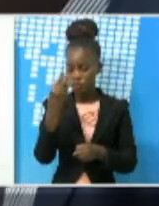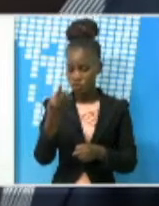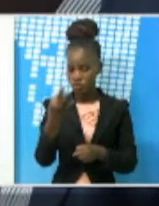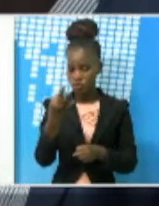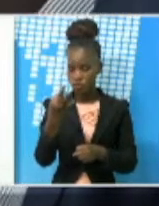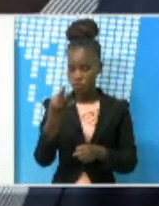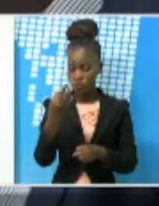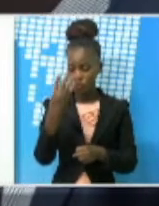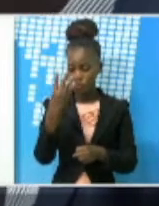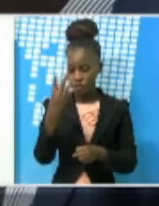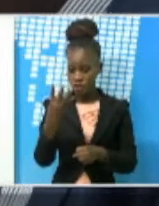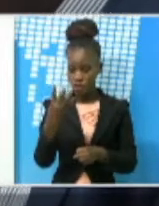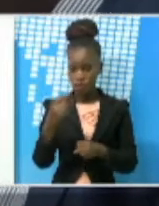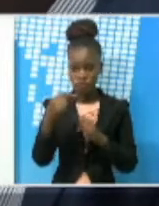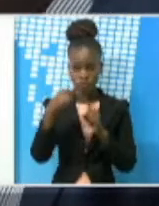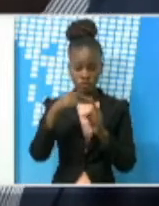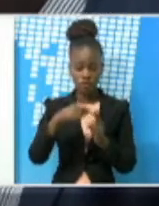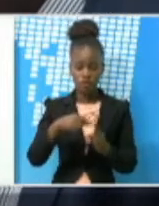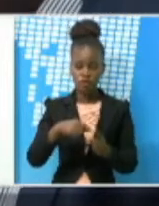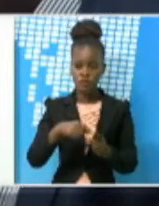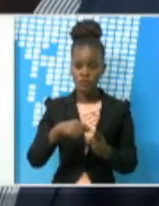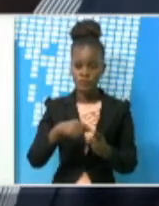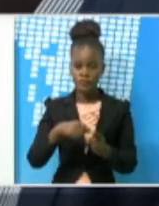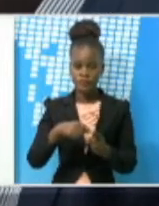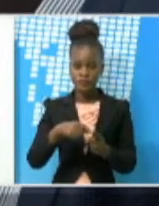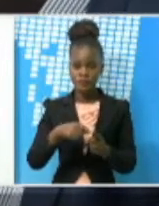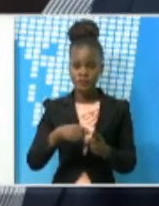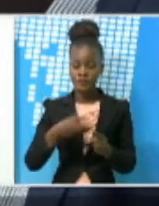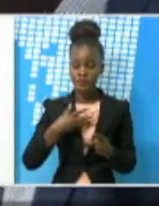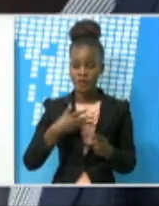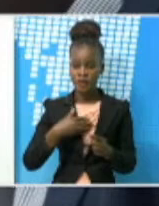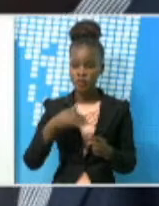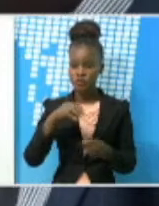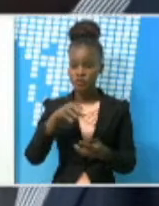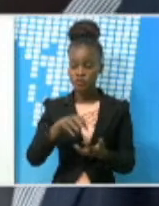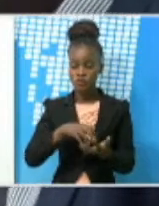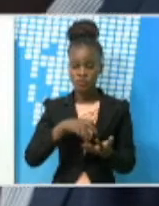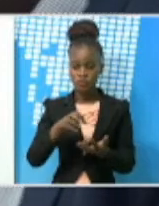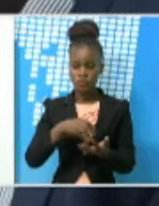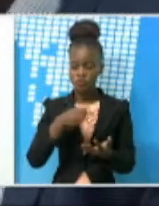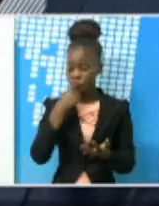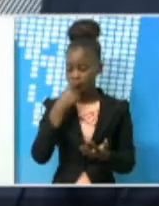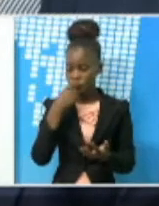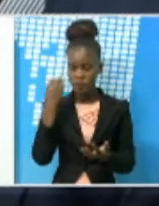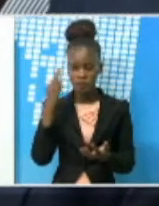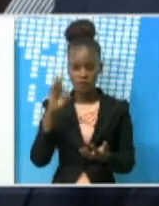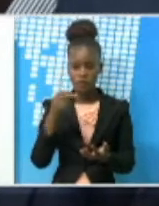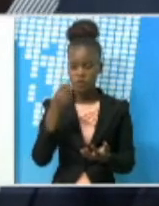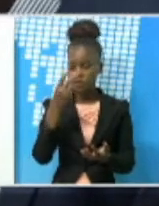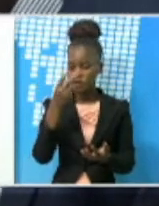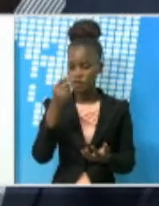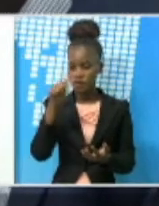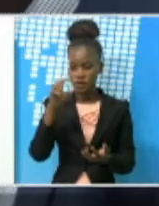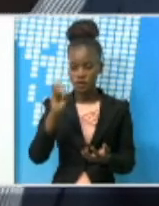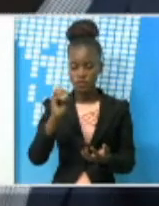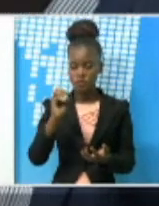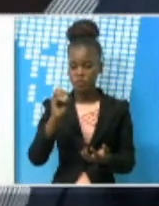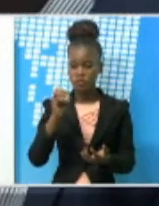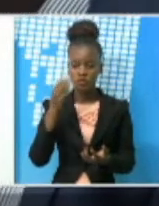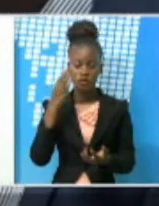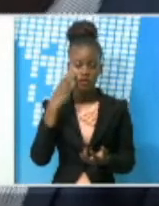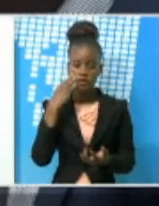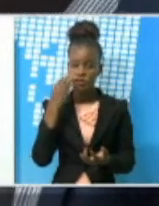2023-2024, we expect to have a revenue collection of 207 billion Uganda shillings.